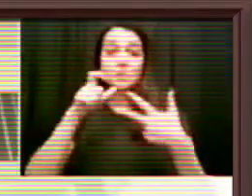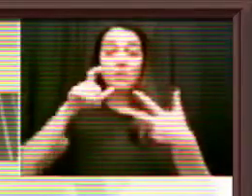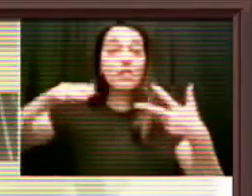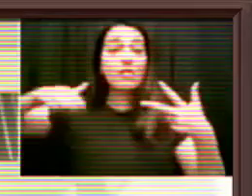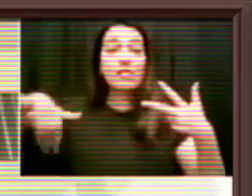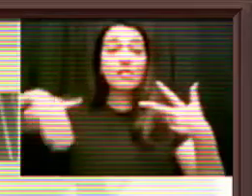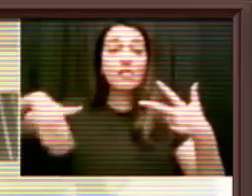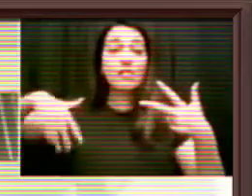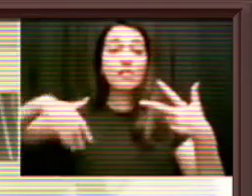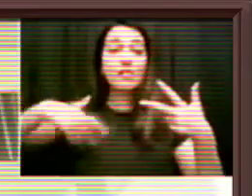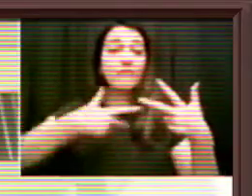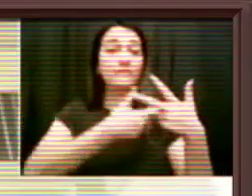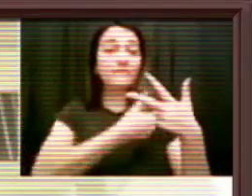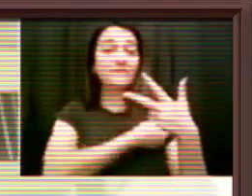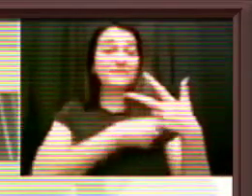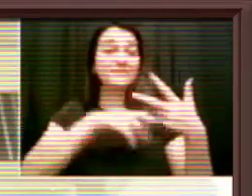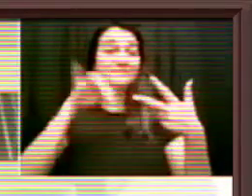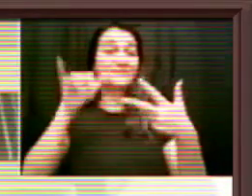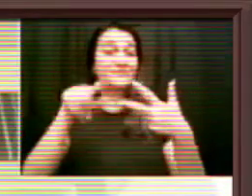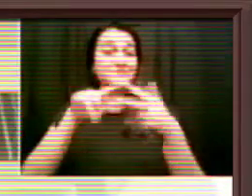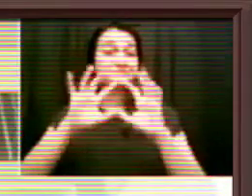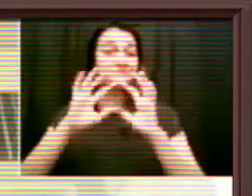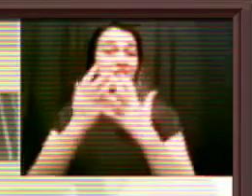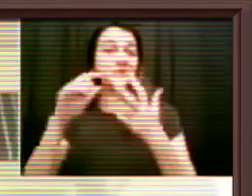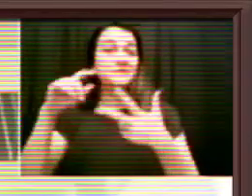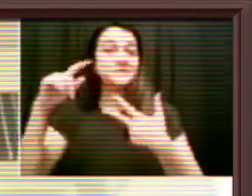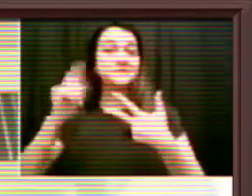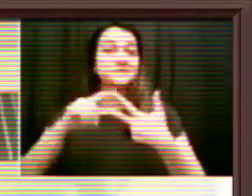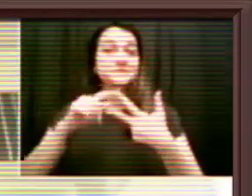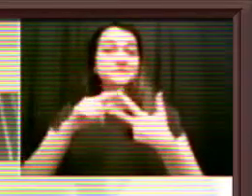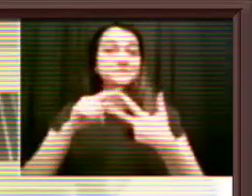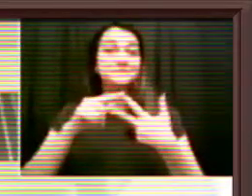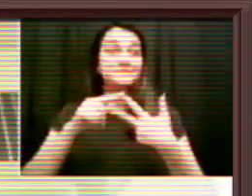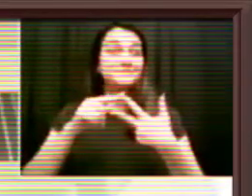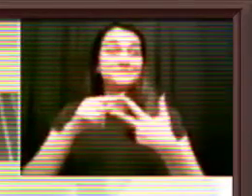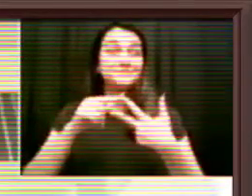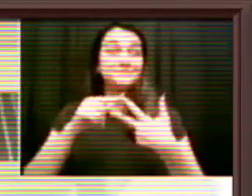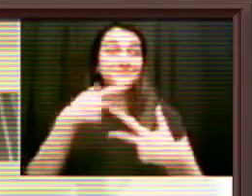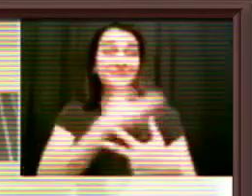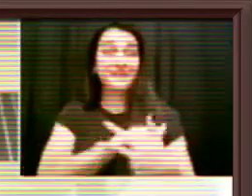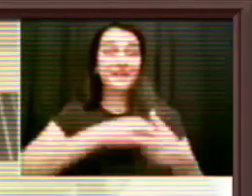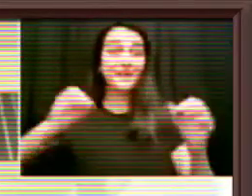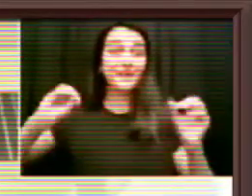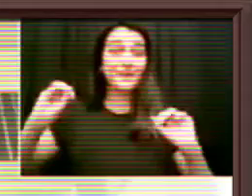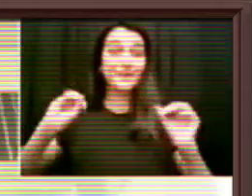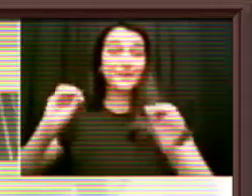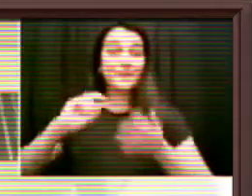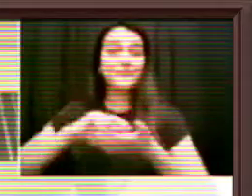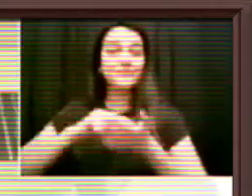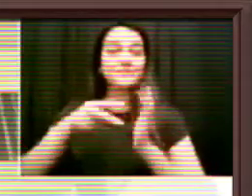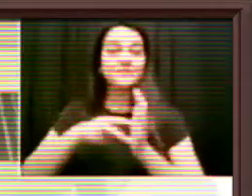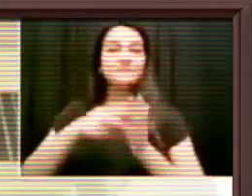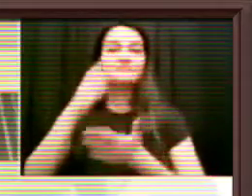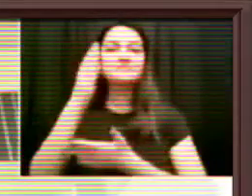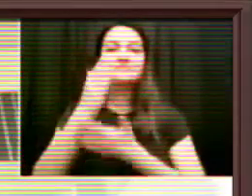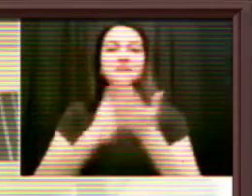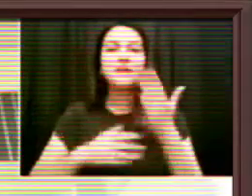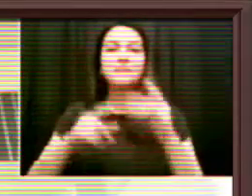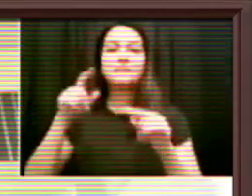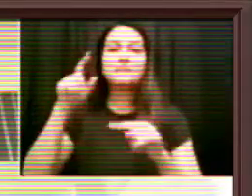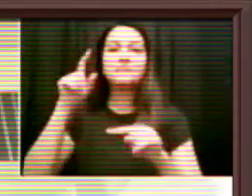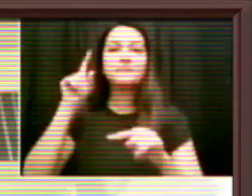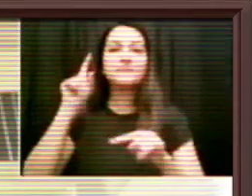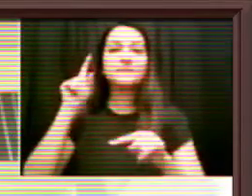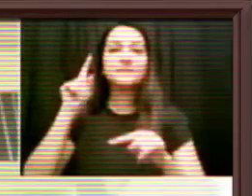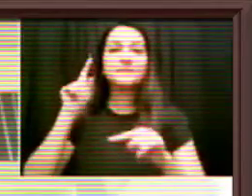countries. And you know, taking out leaders and then putting in their own leaders. You saw what happened in Haiti, and I'm not saying I